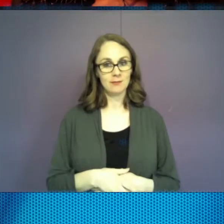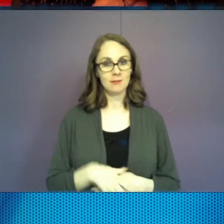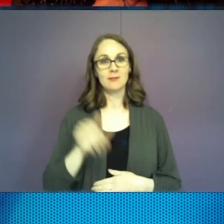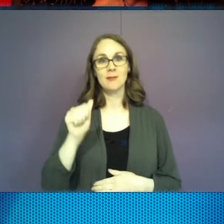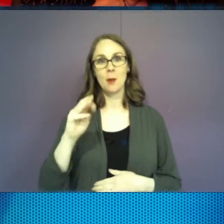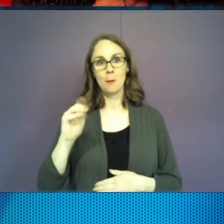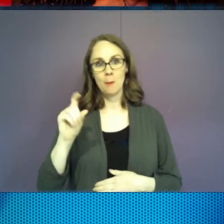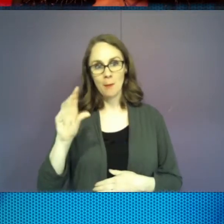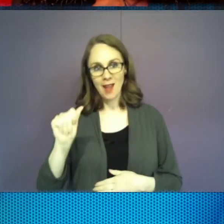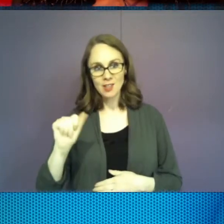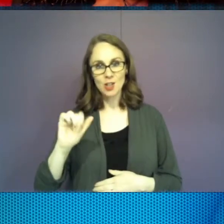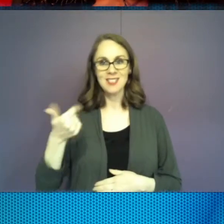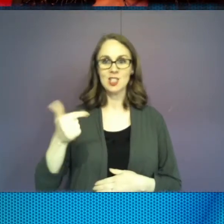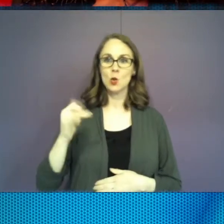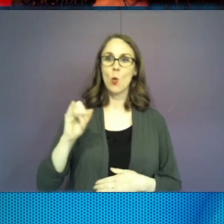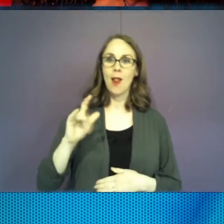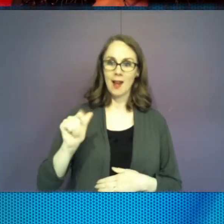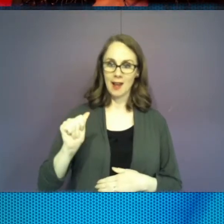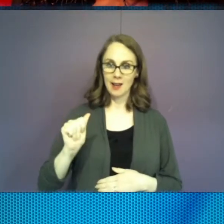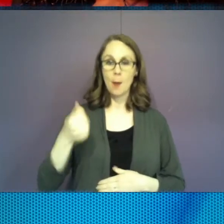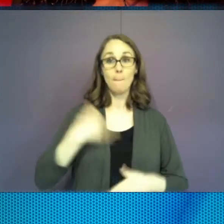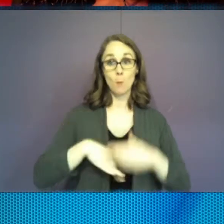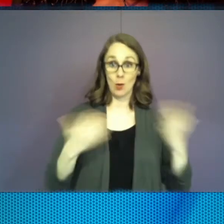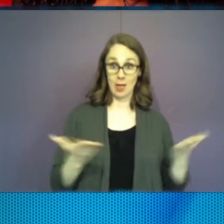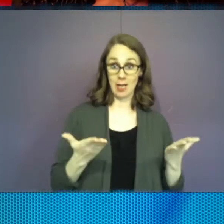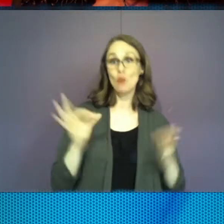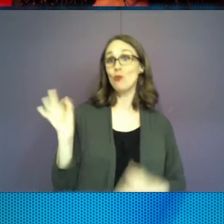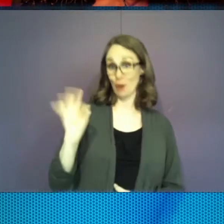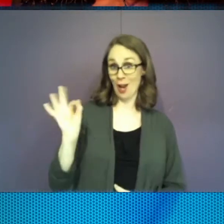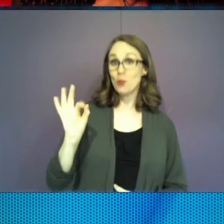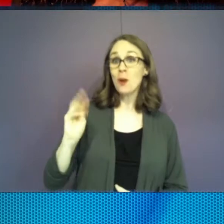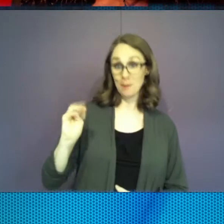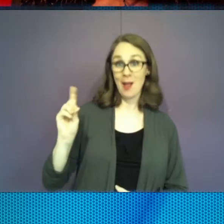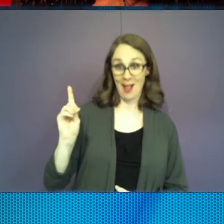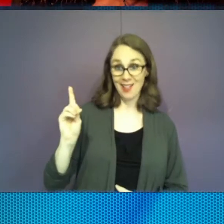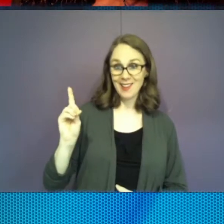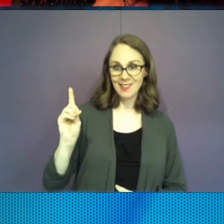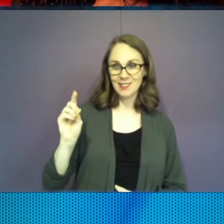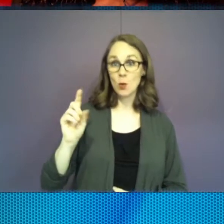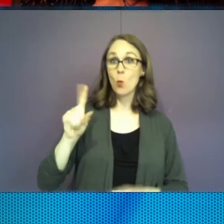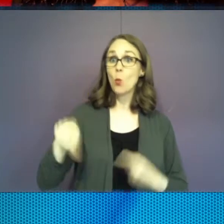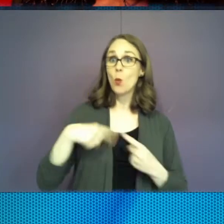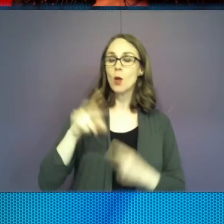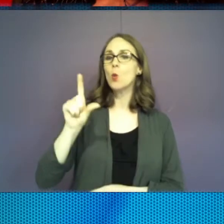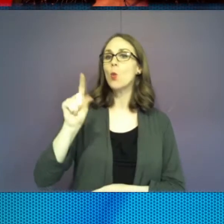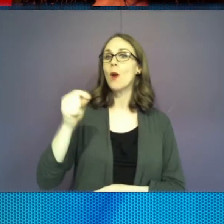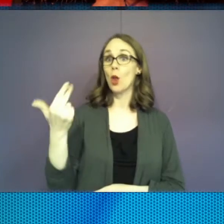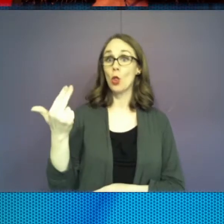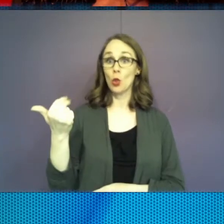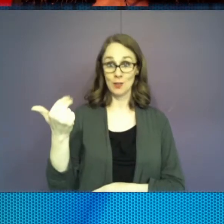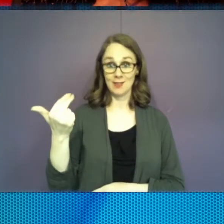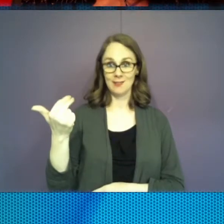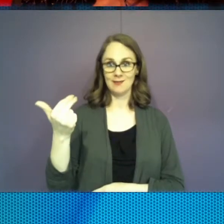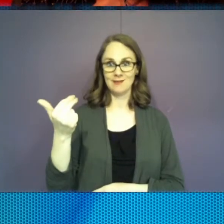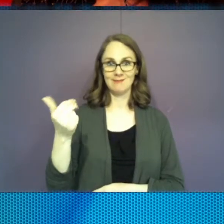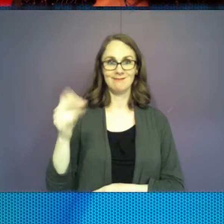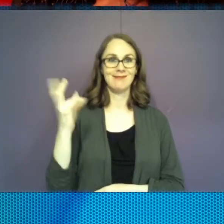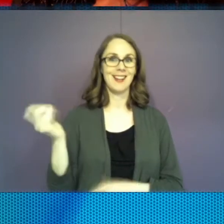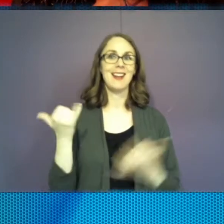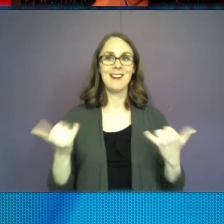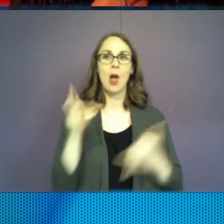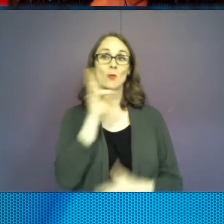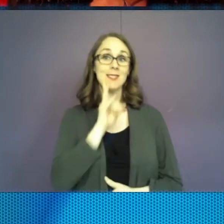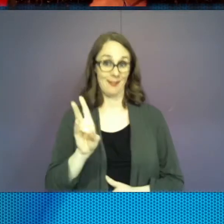Angelina, they were born here in Frederick, Maryland in 2013. They are 7 years old.